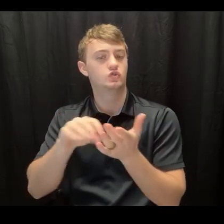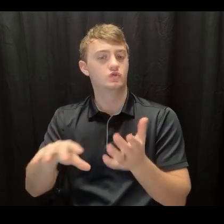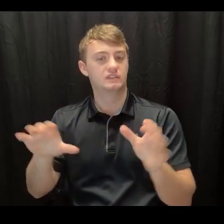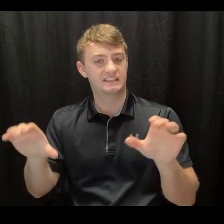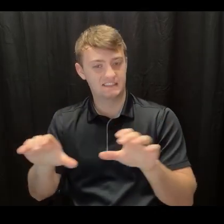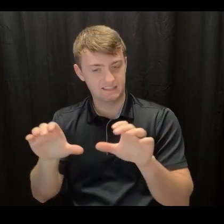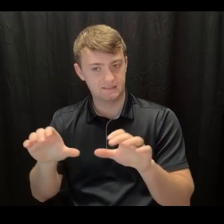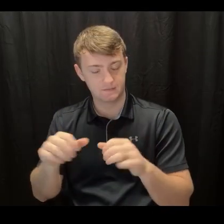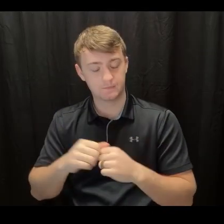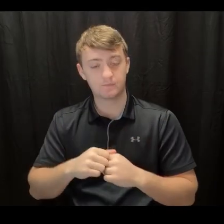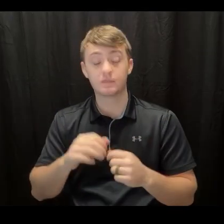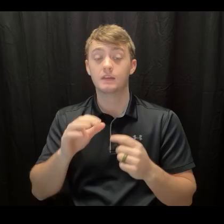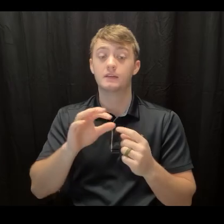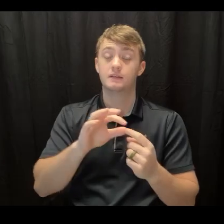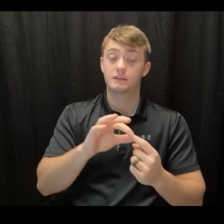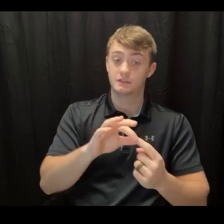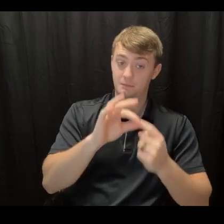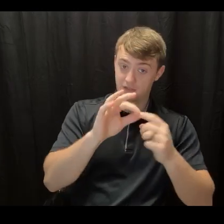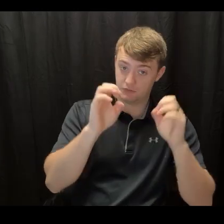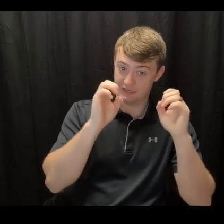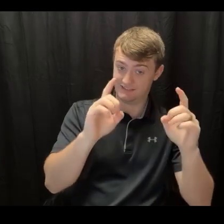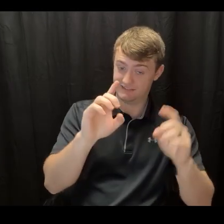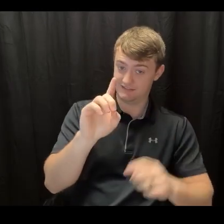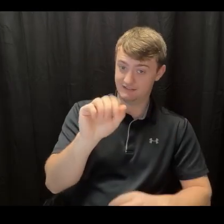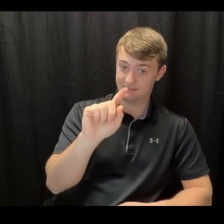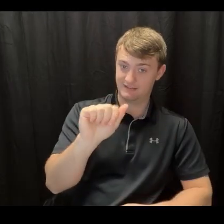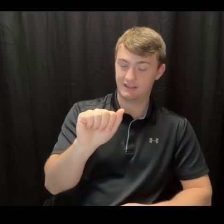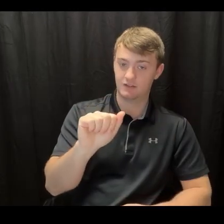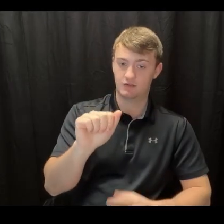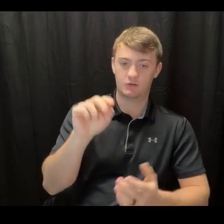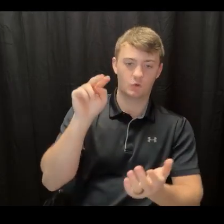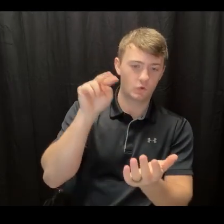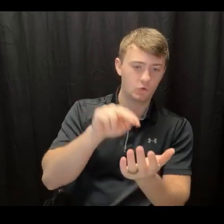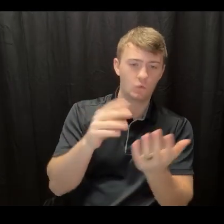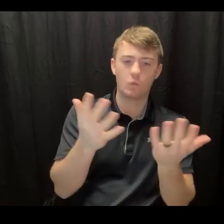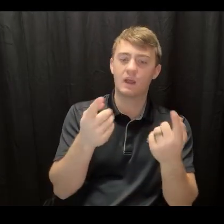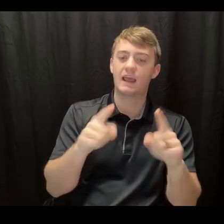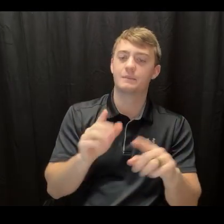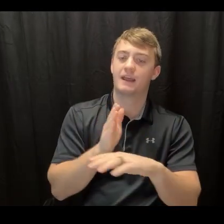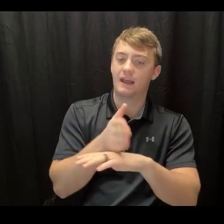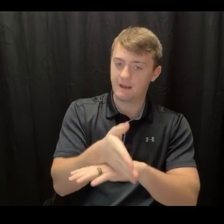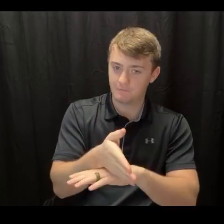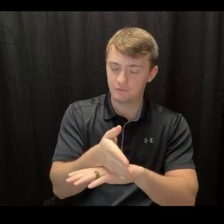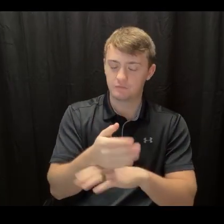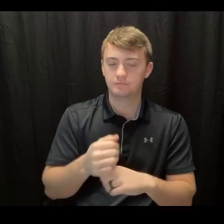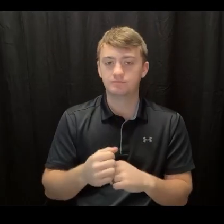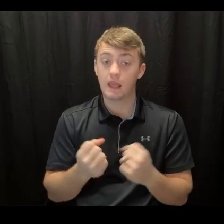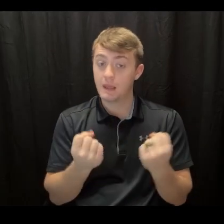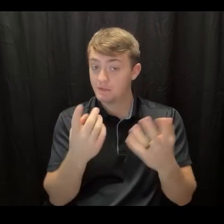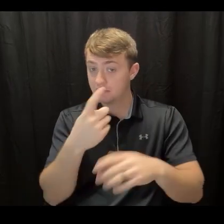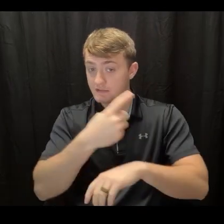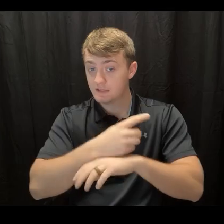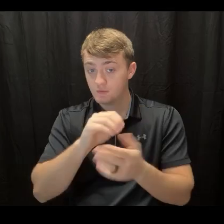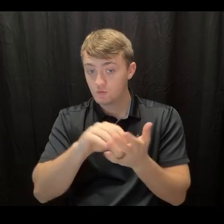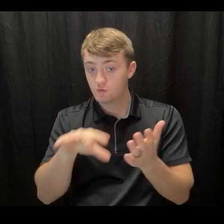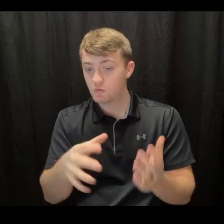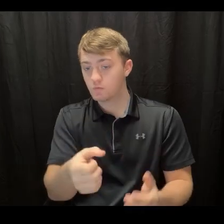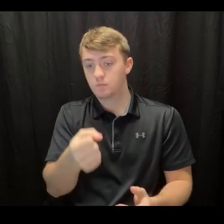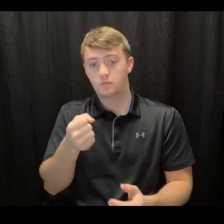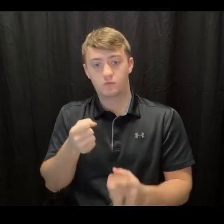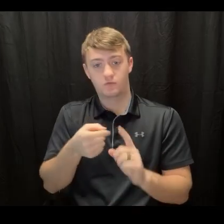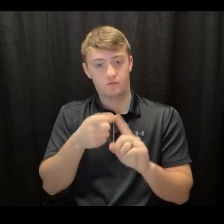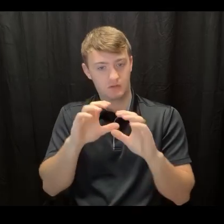student did. Special education data looks at what happened after. How many days was the